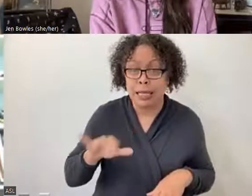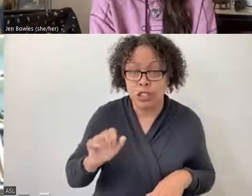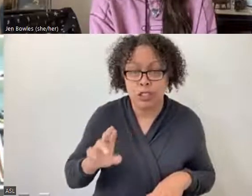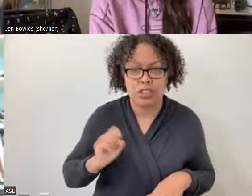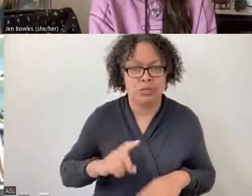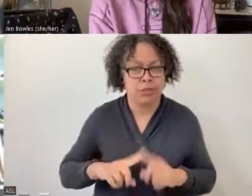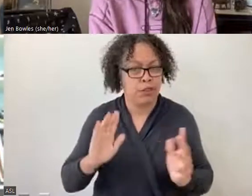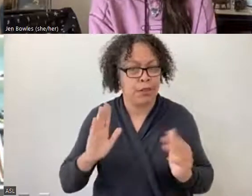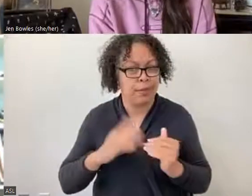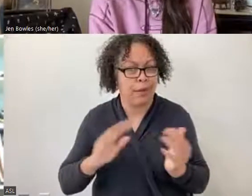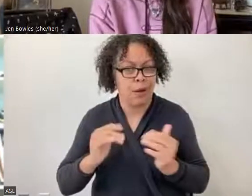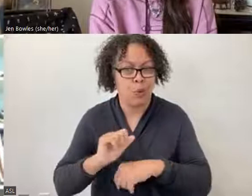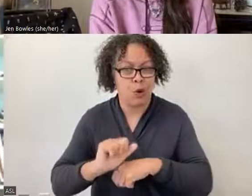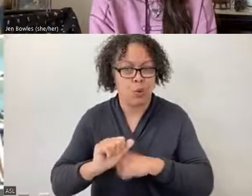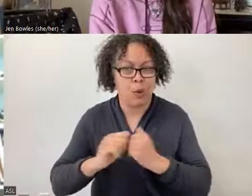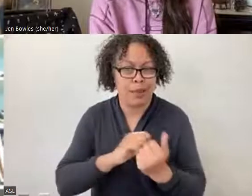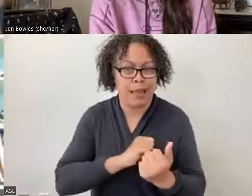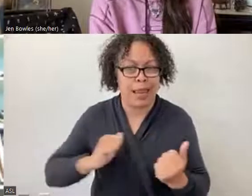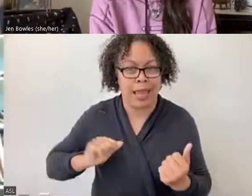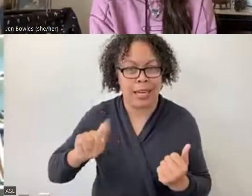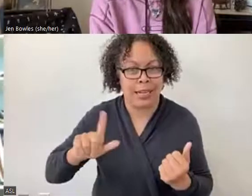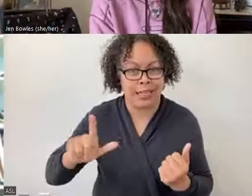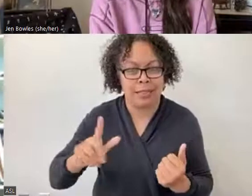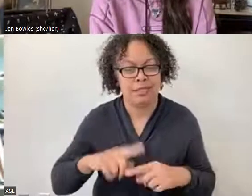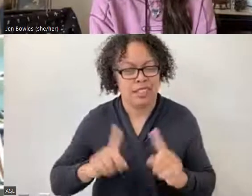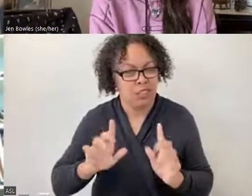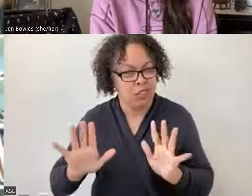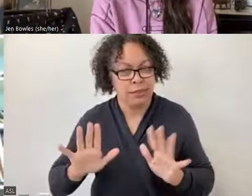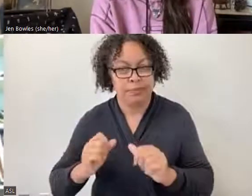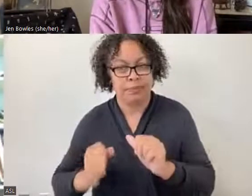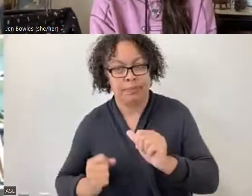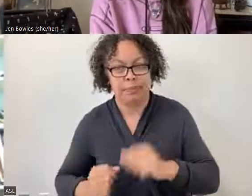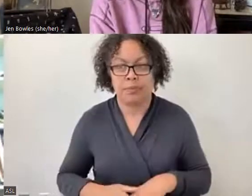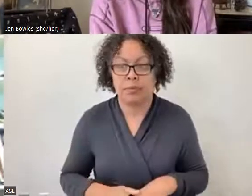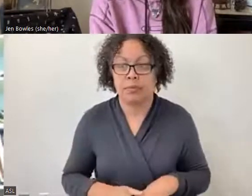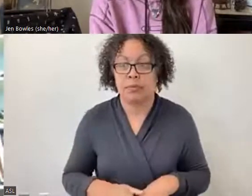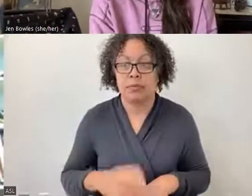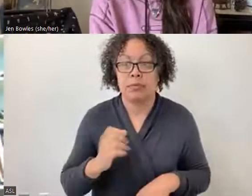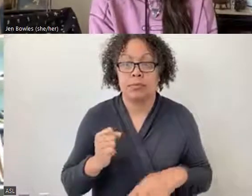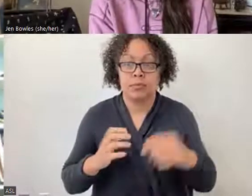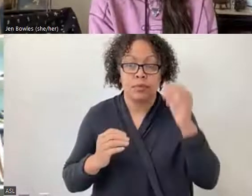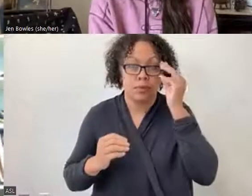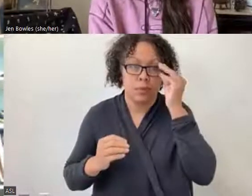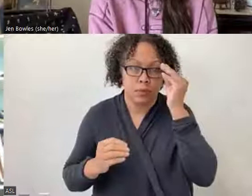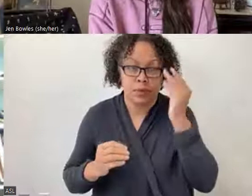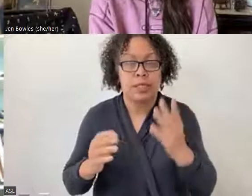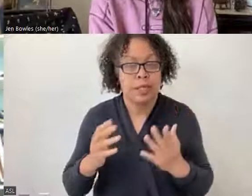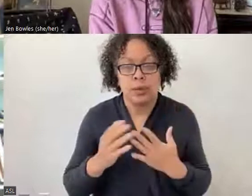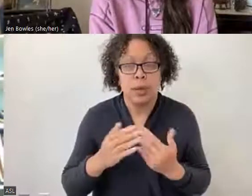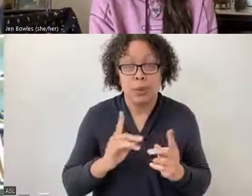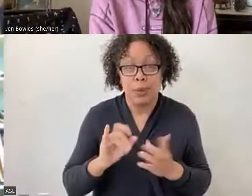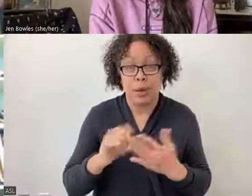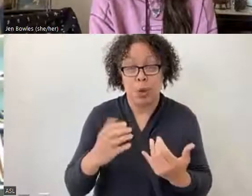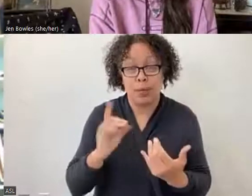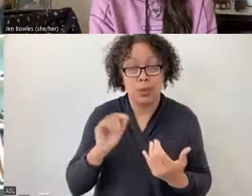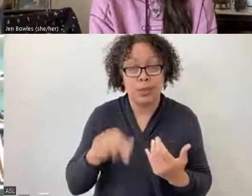You know, I think a lot of people who want to, myself included, who want to do this community-based work are